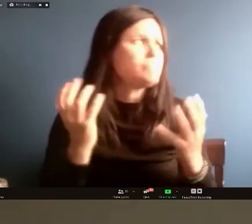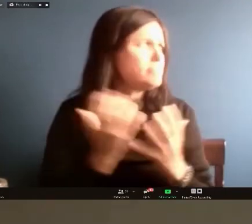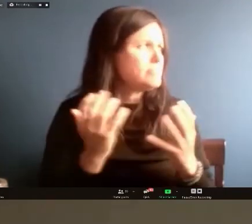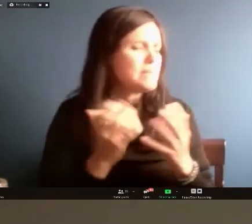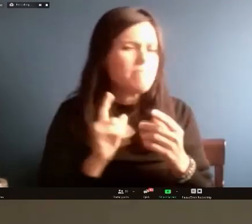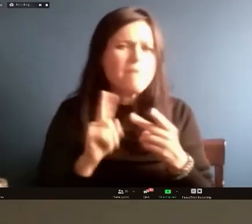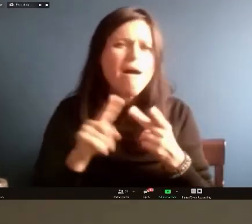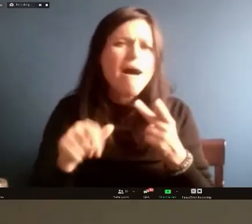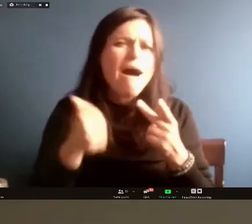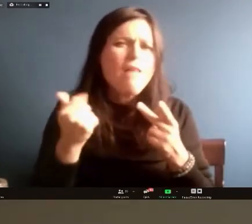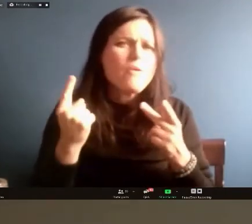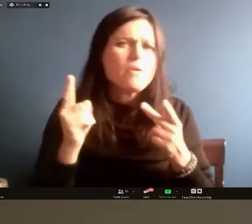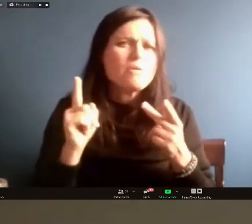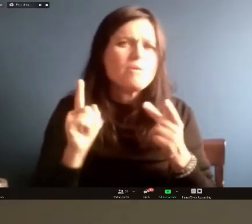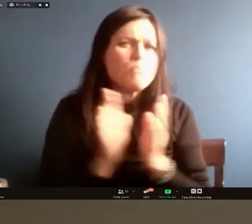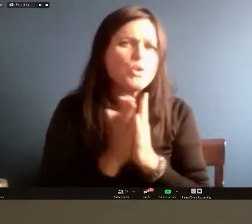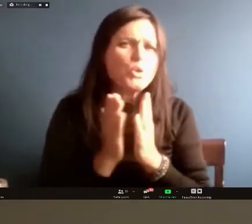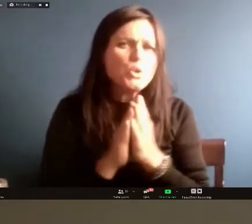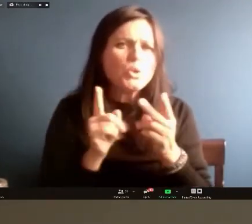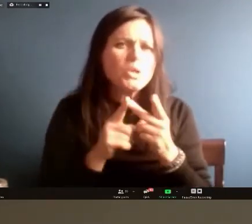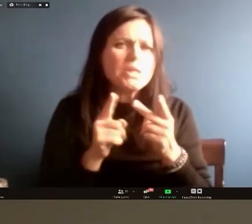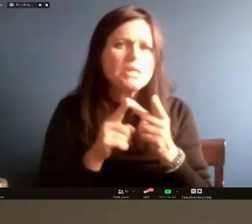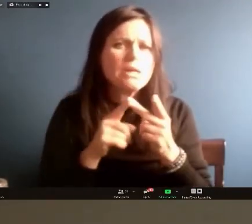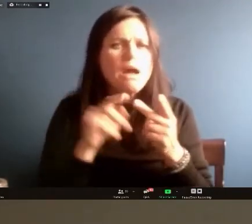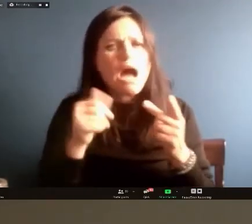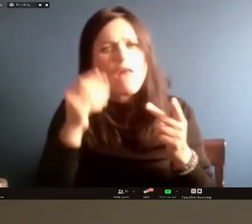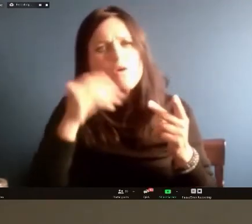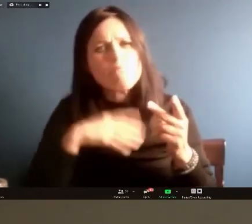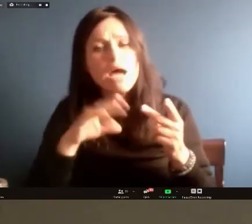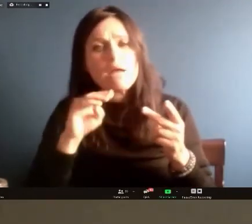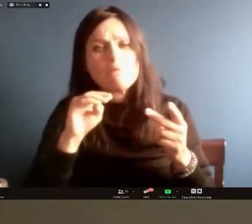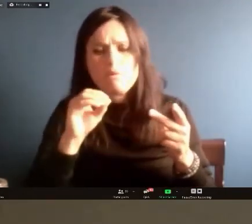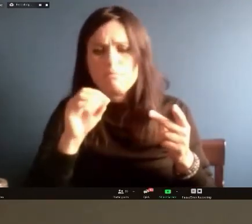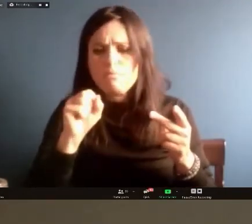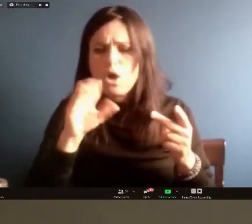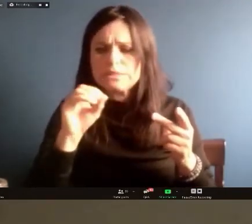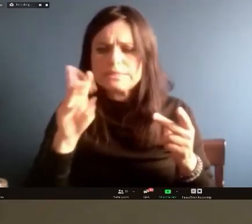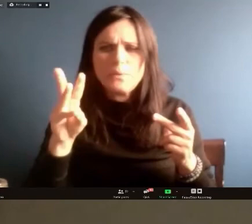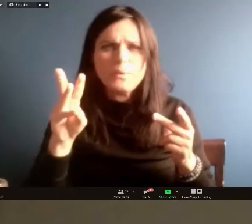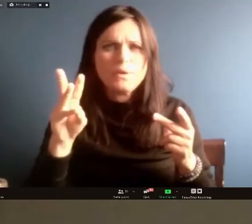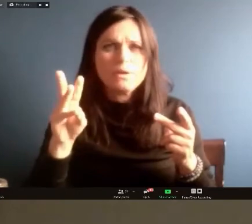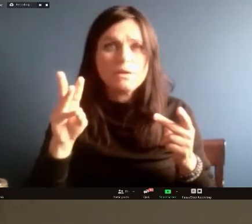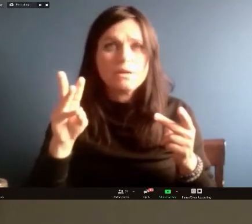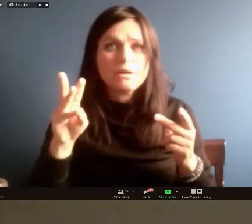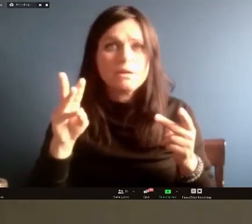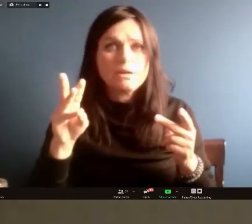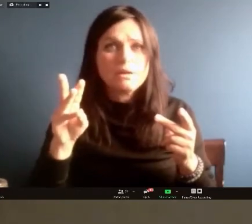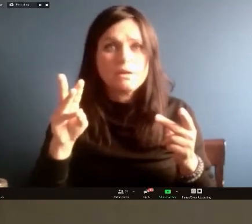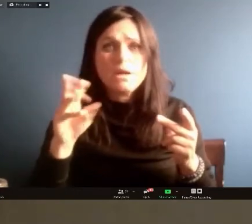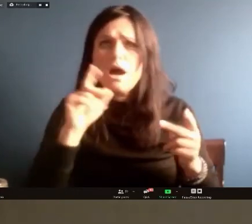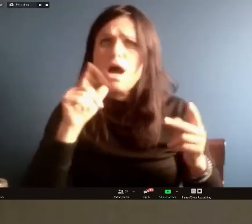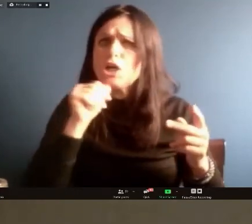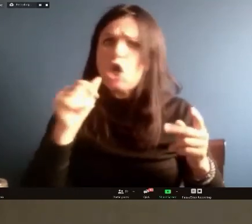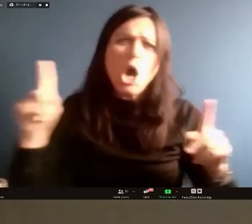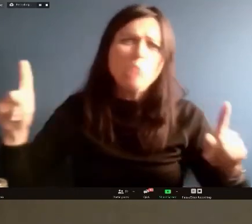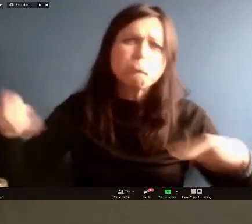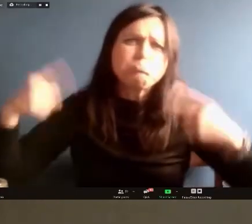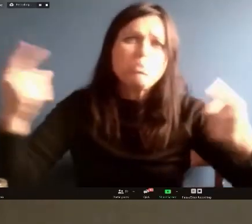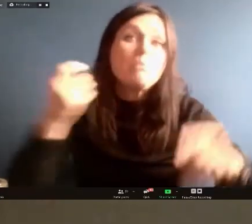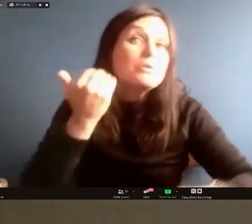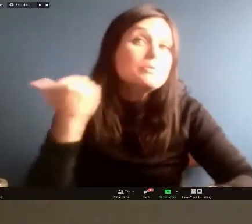another Gentleman in Moscow. This is, again, this isn't of all time, but a book I just